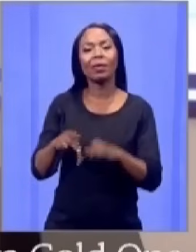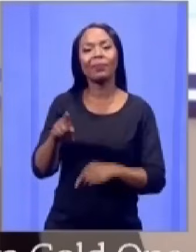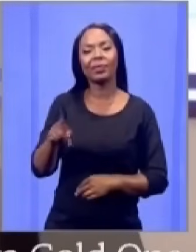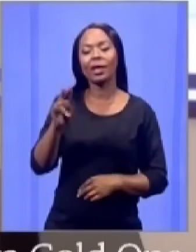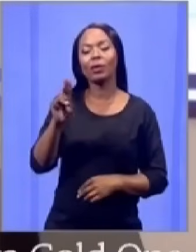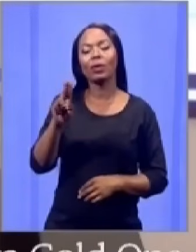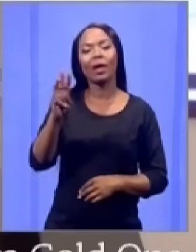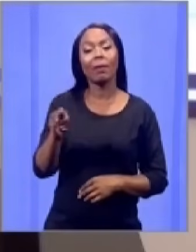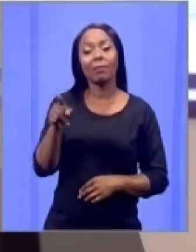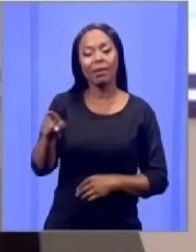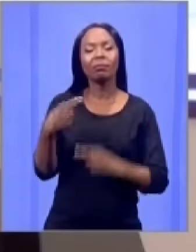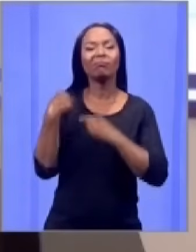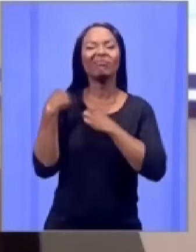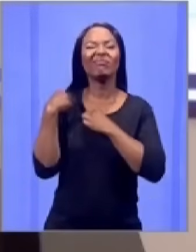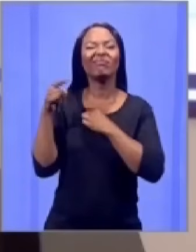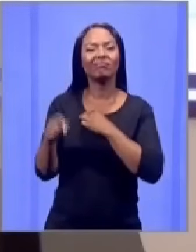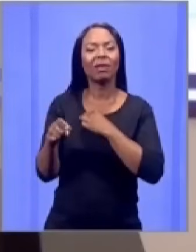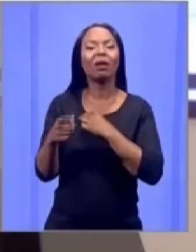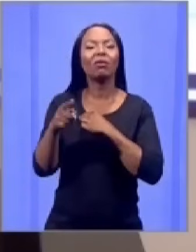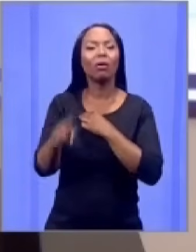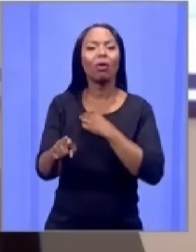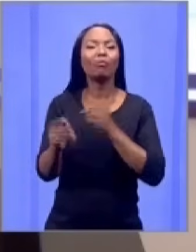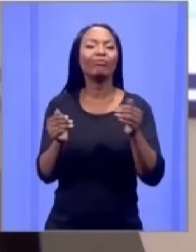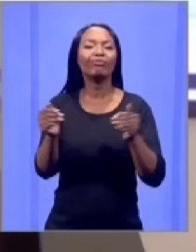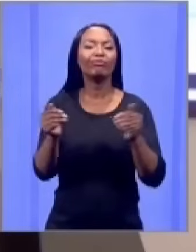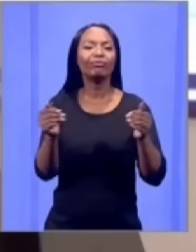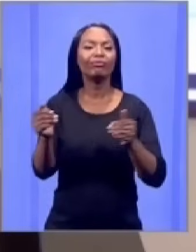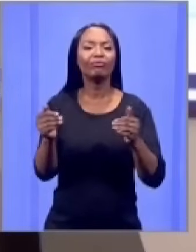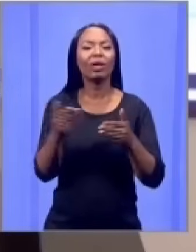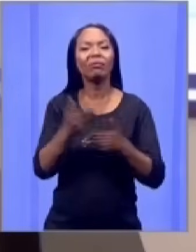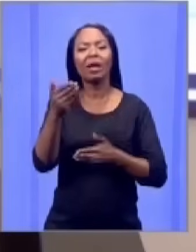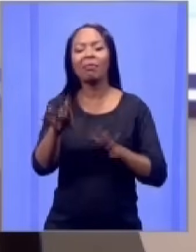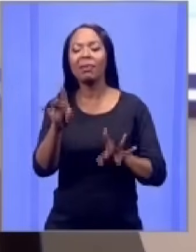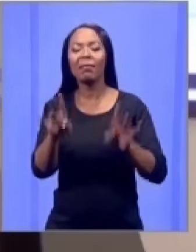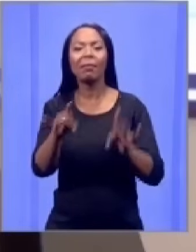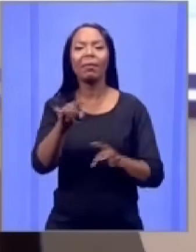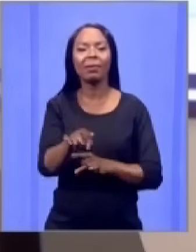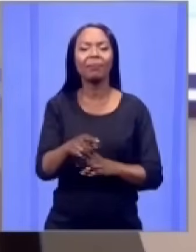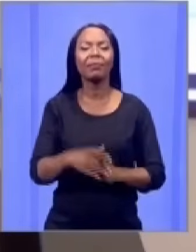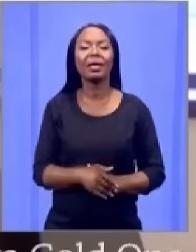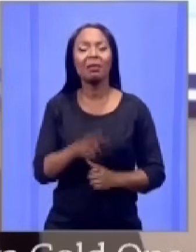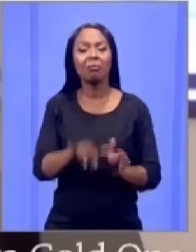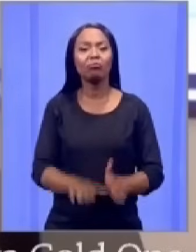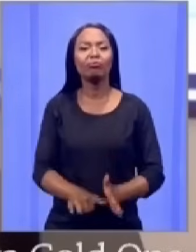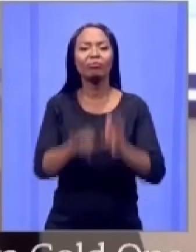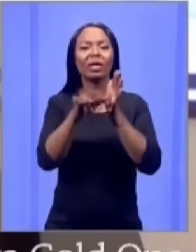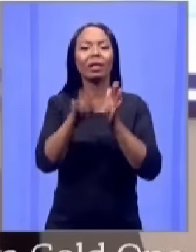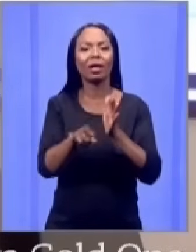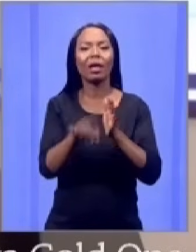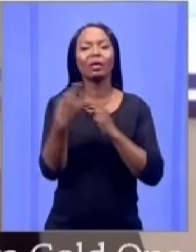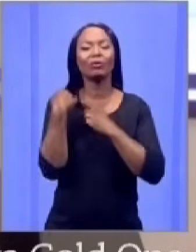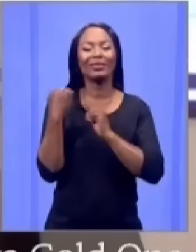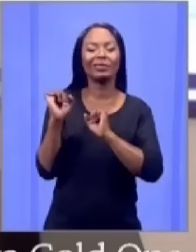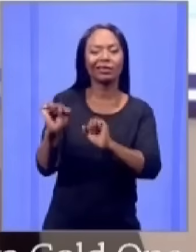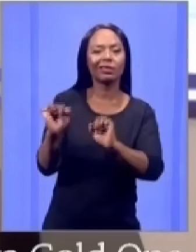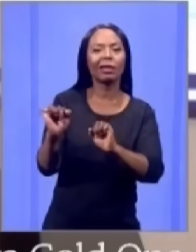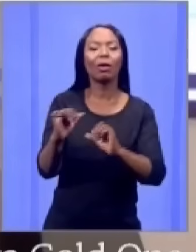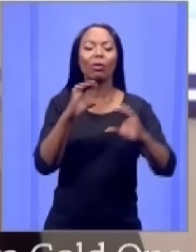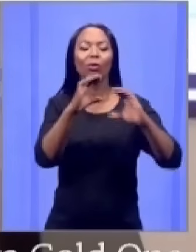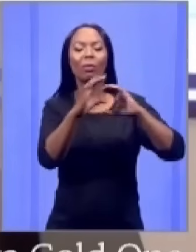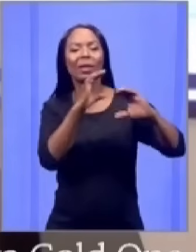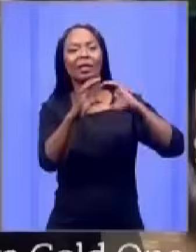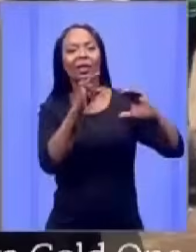They are responsible for conducting the ballot, and it is essentially their responsibility to communicate